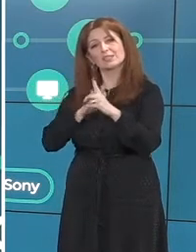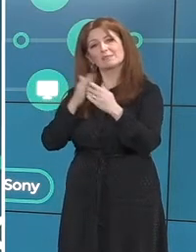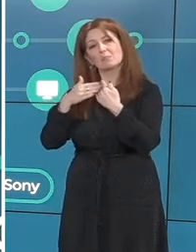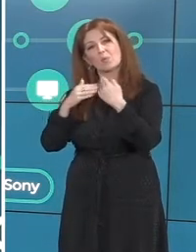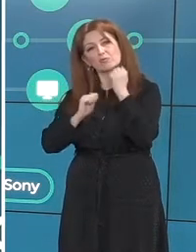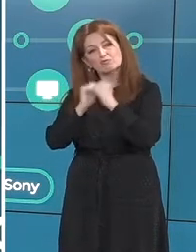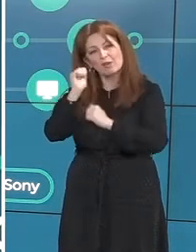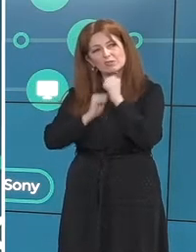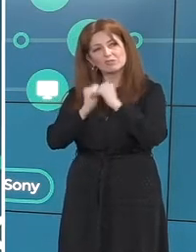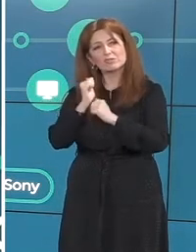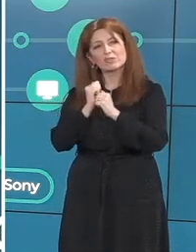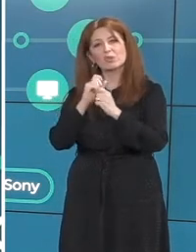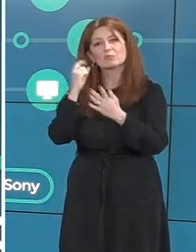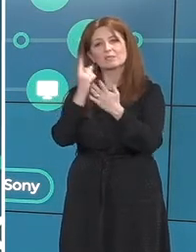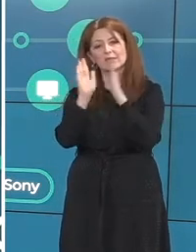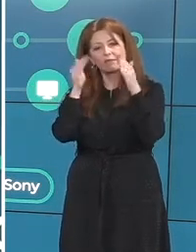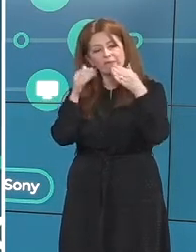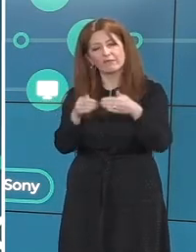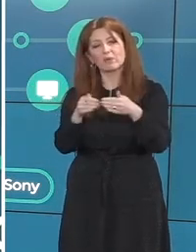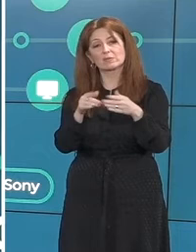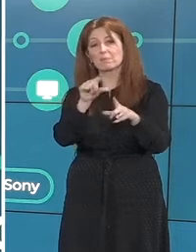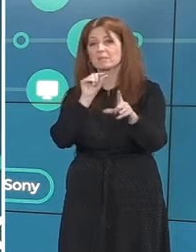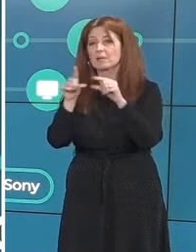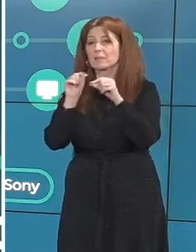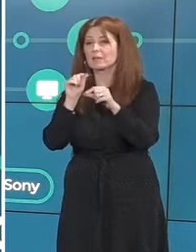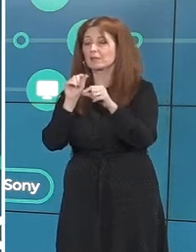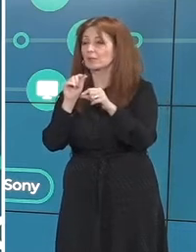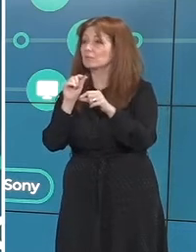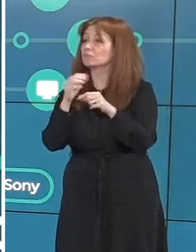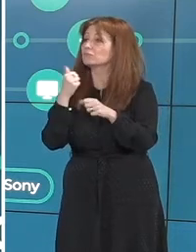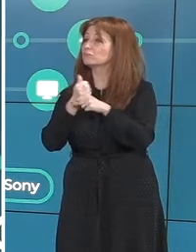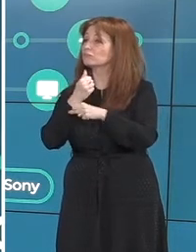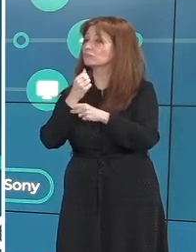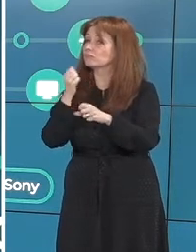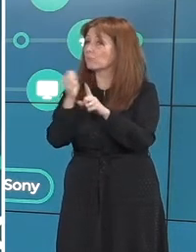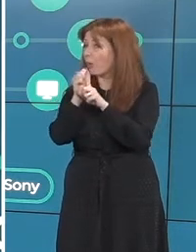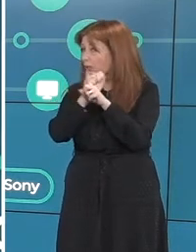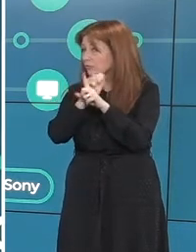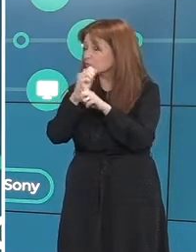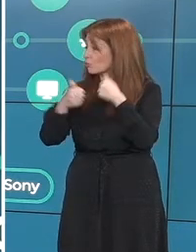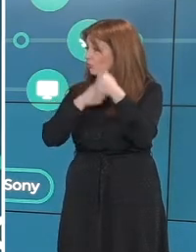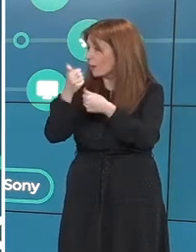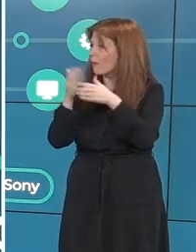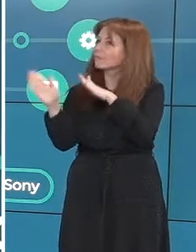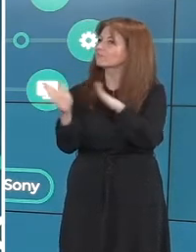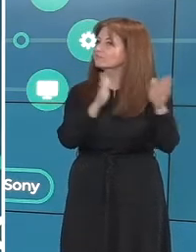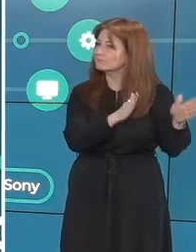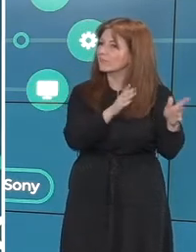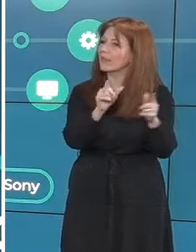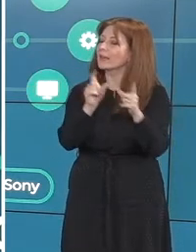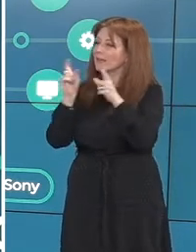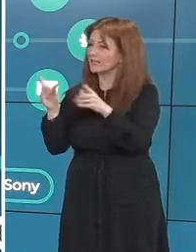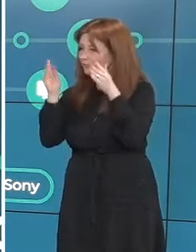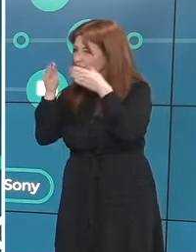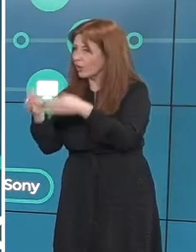these things, let's just pick 2 or 3 and do them well, and then let's move on to the others. So I know, we partner very closely with